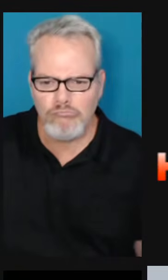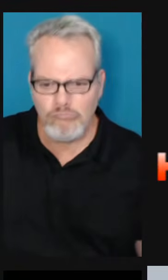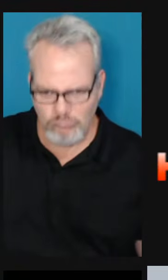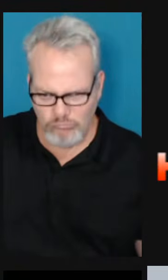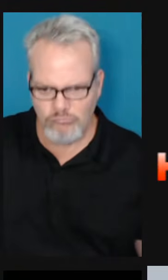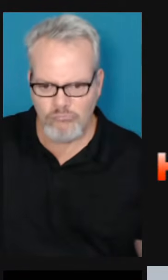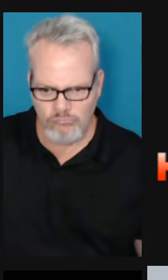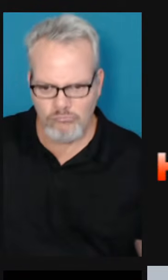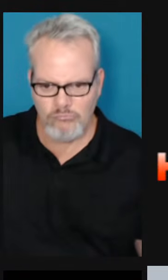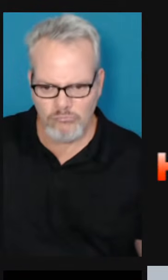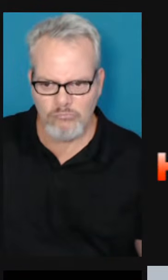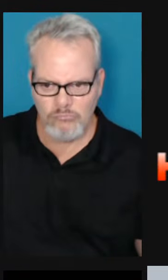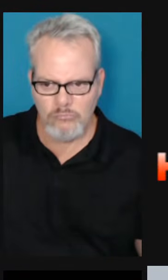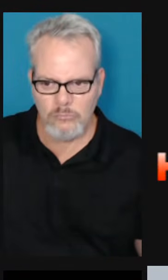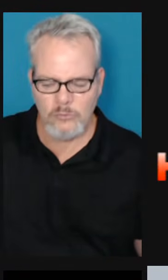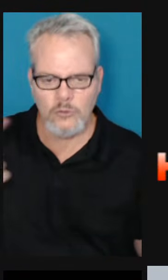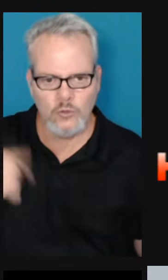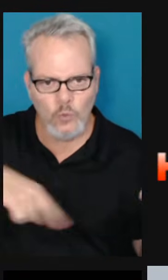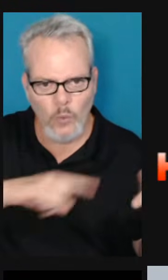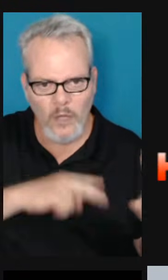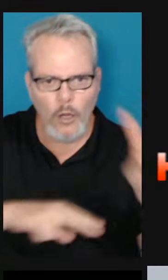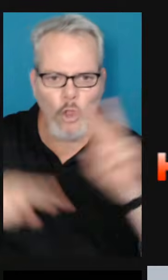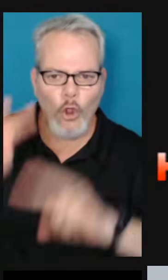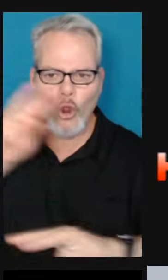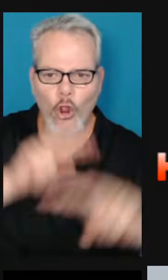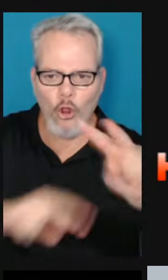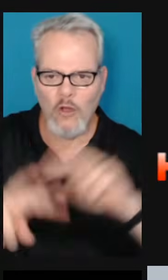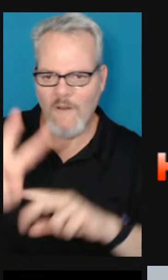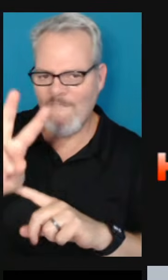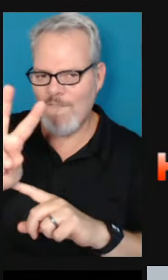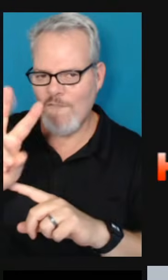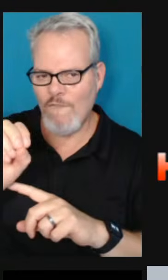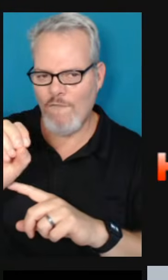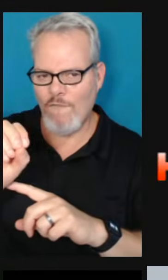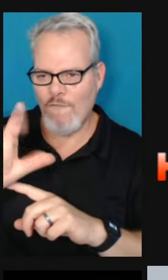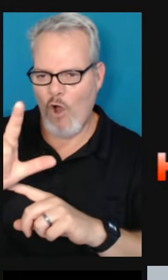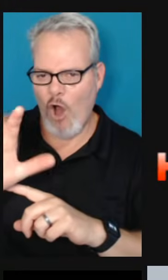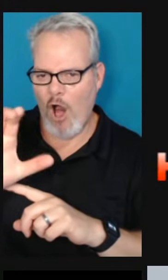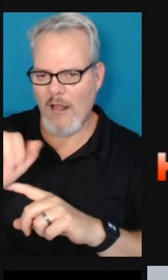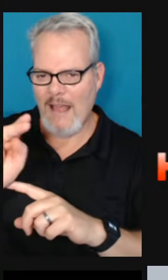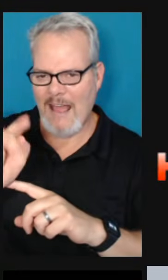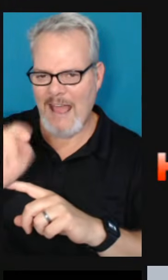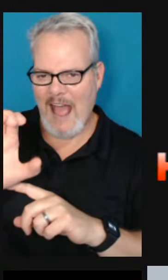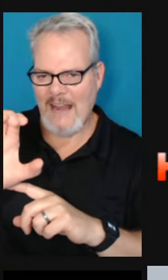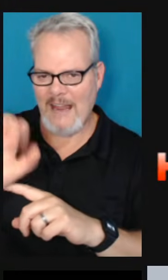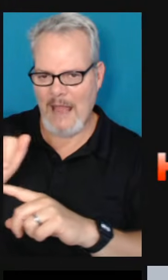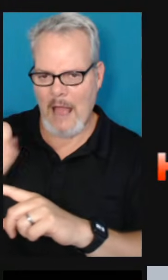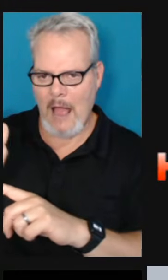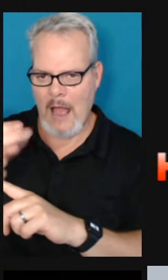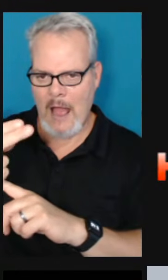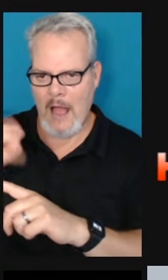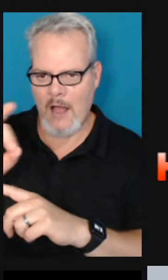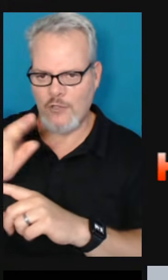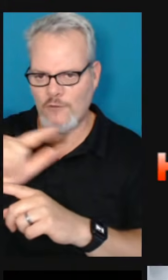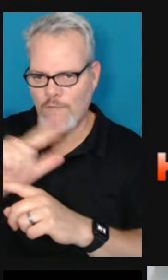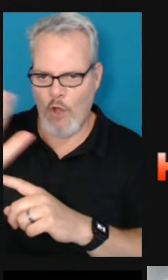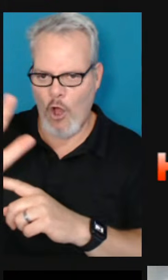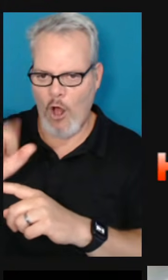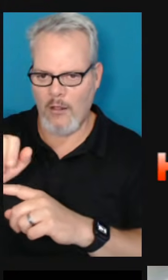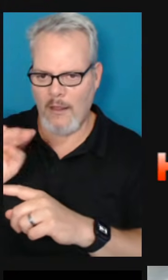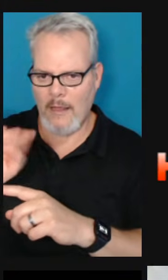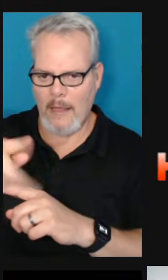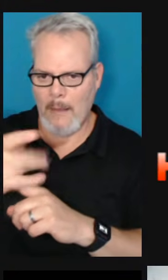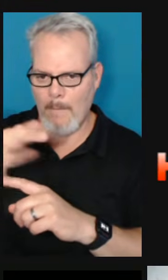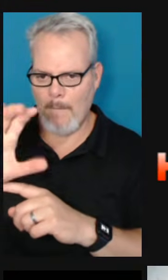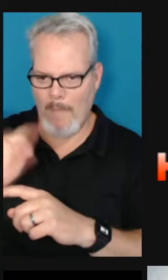topics as well. So you can look for this as well. The Volcanic Ash Falls Impacts Working Group. Right there. Let's make that bigger so